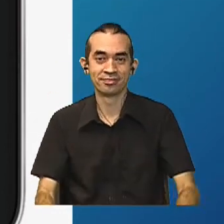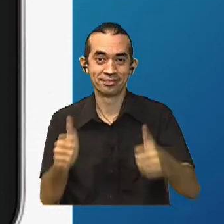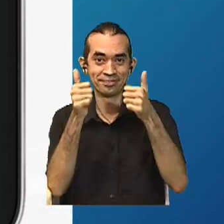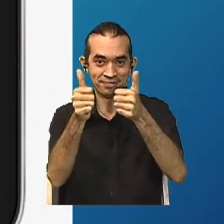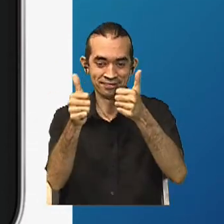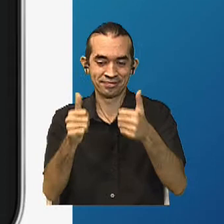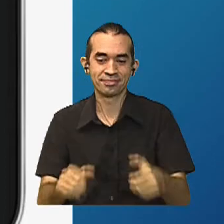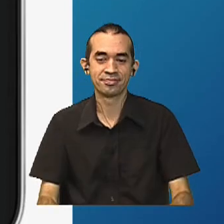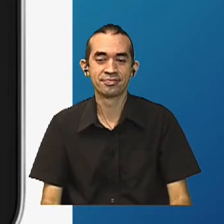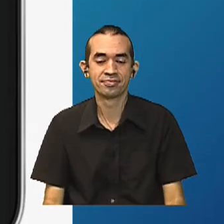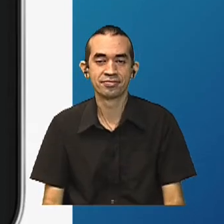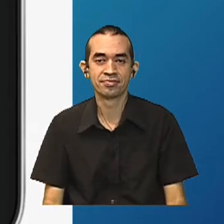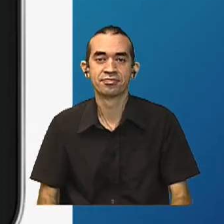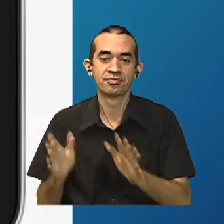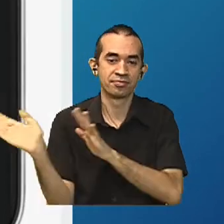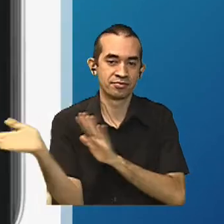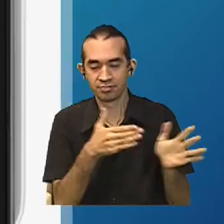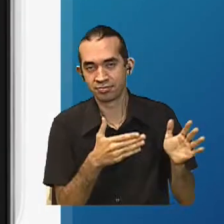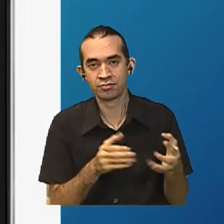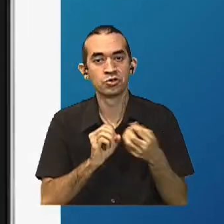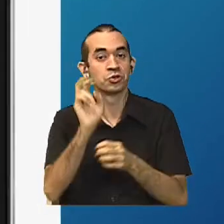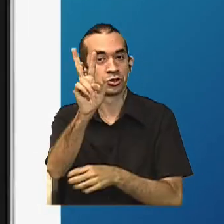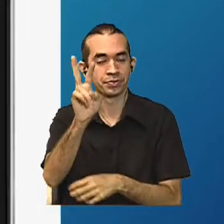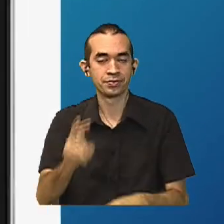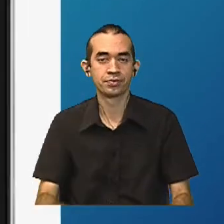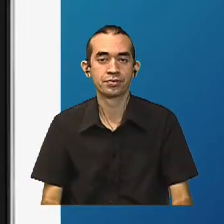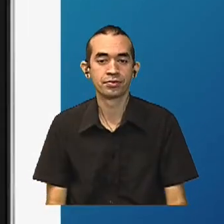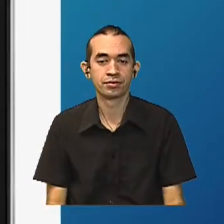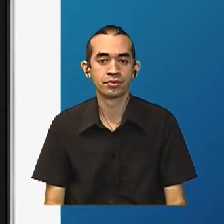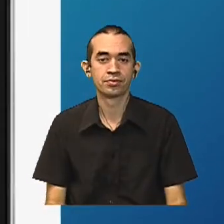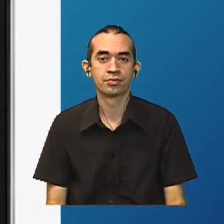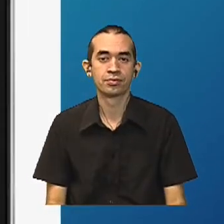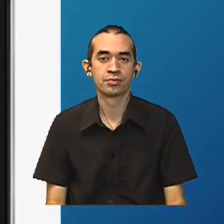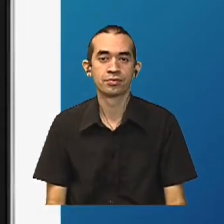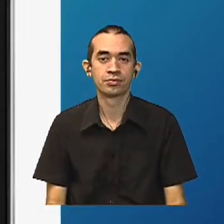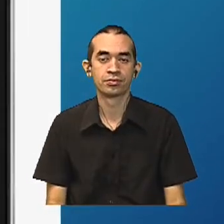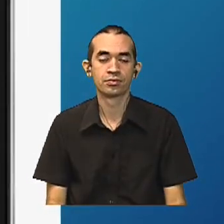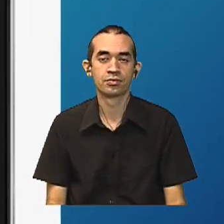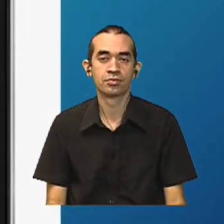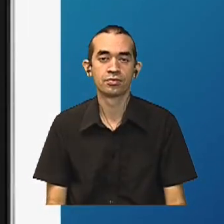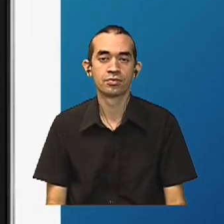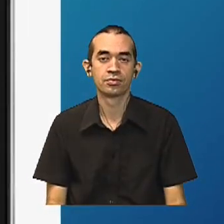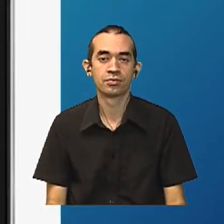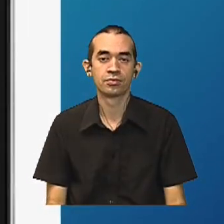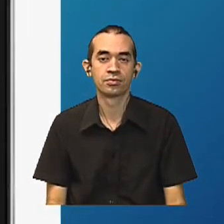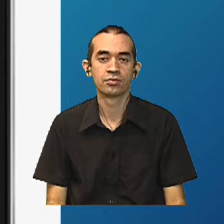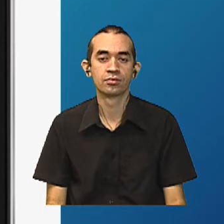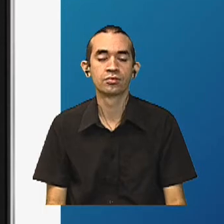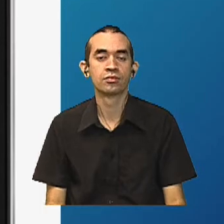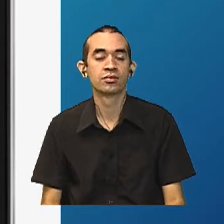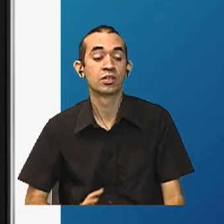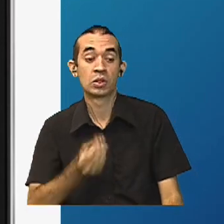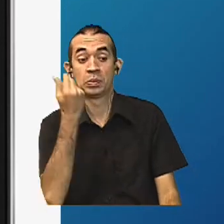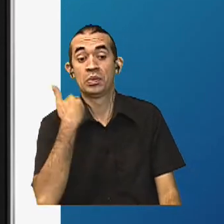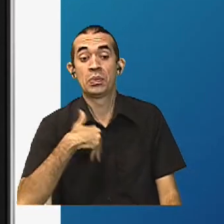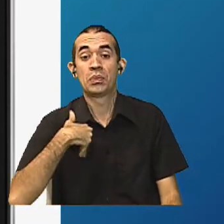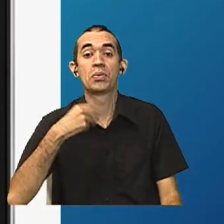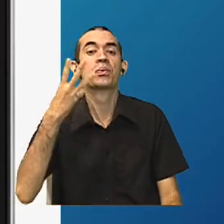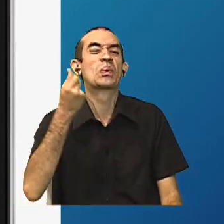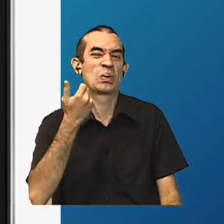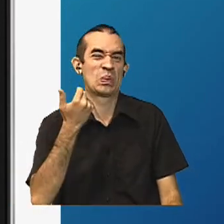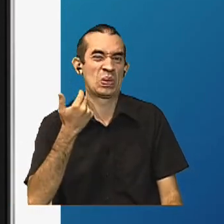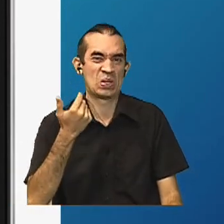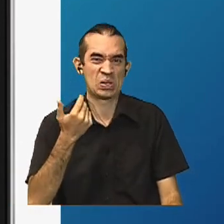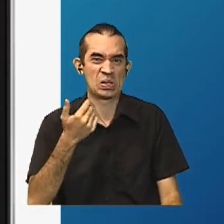Okay, good. Let's continue with number 2. How many phones does the young man already